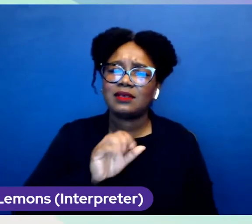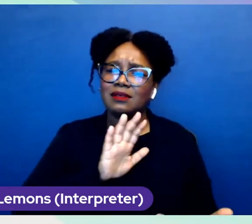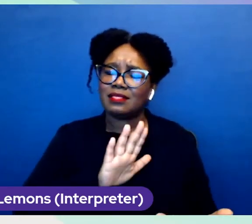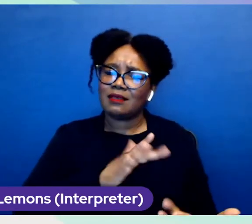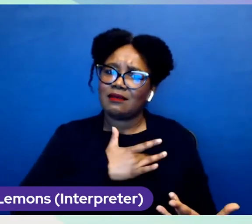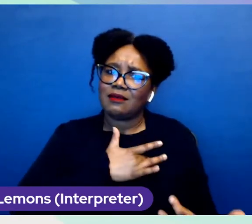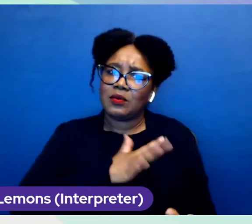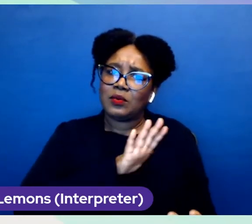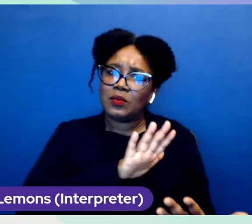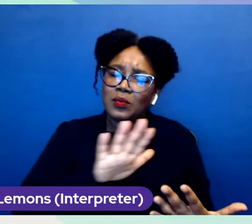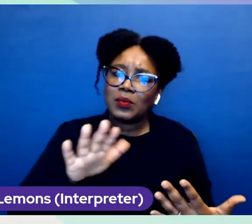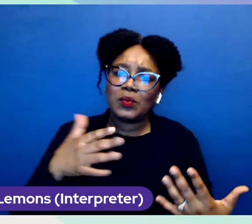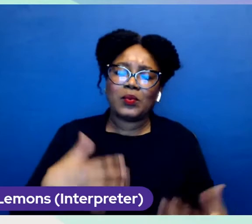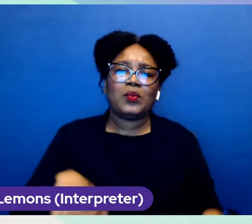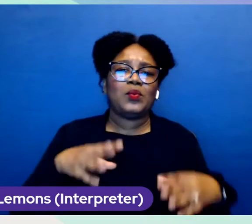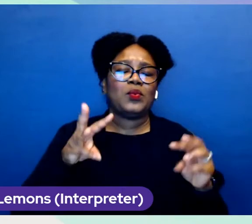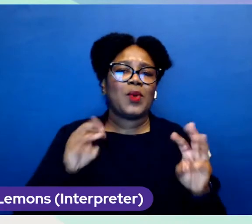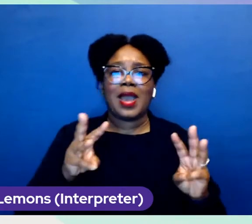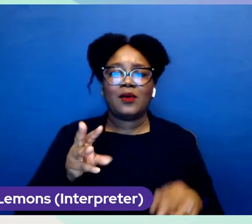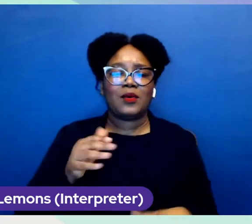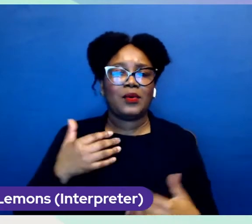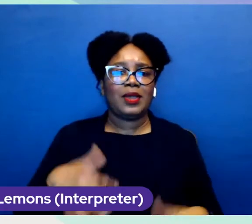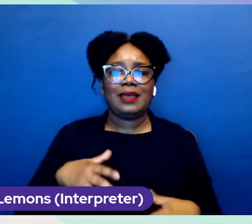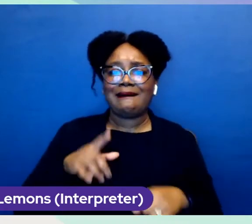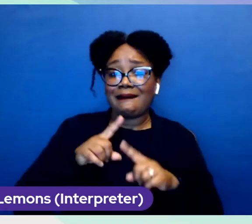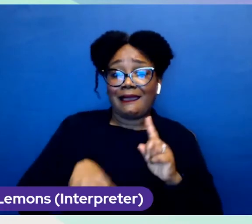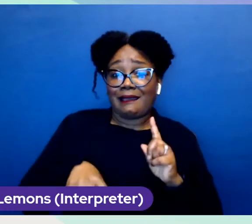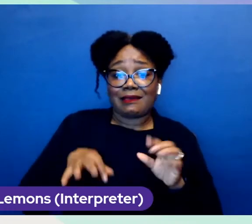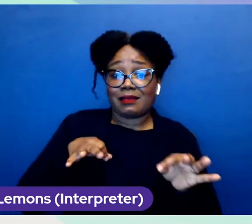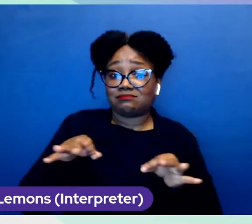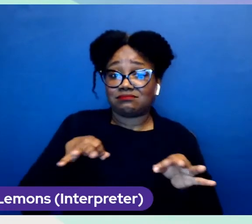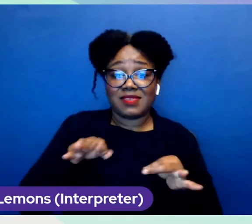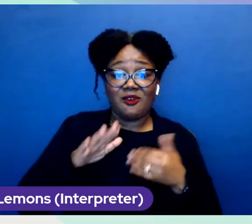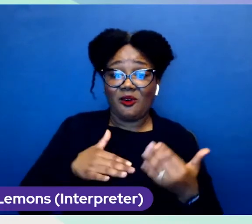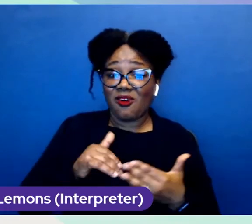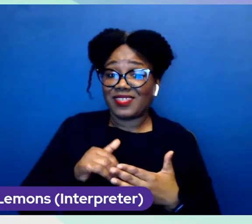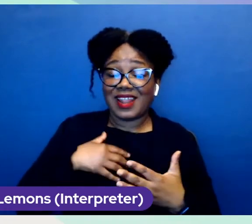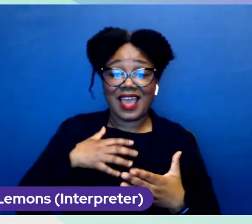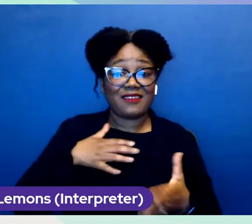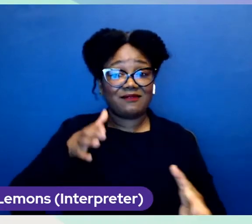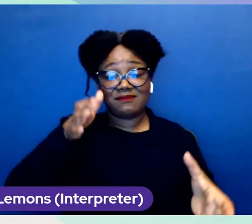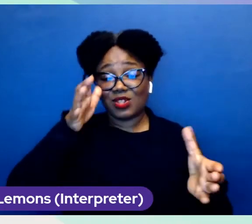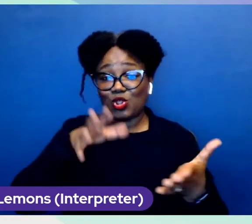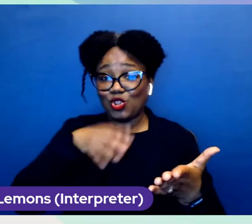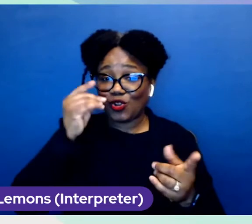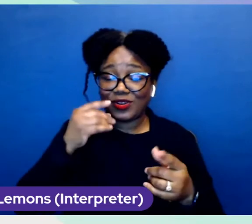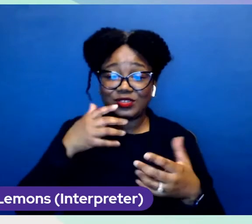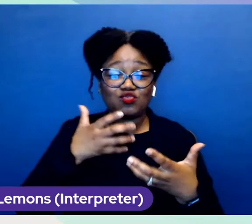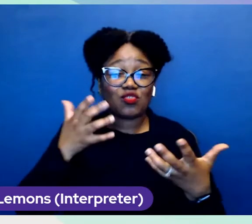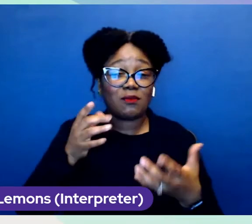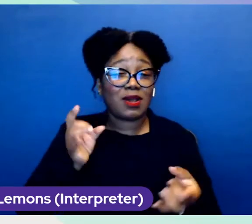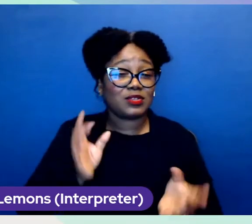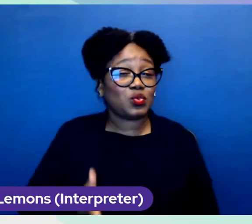tell you what I've gained from the Nile Project and how the Nile Project has changed my musical ways. And just as a human